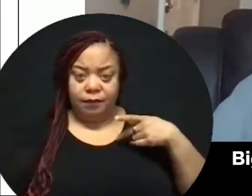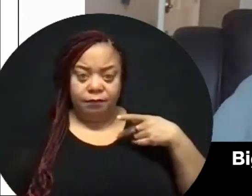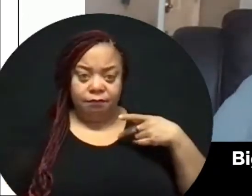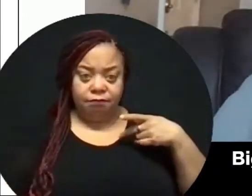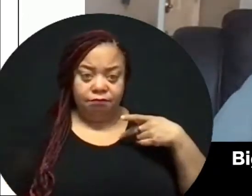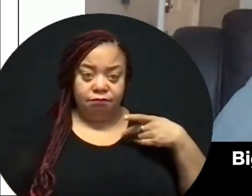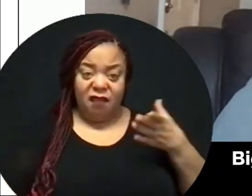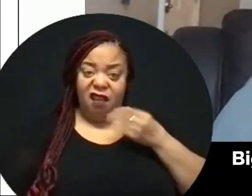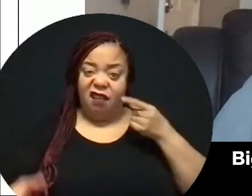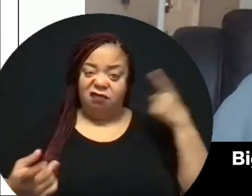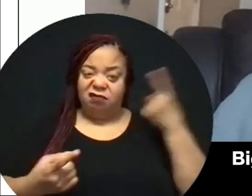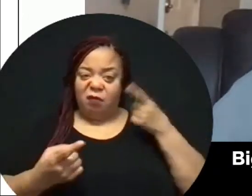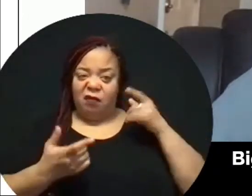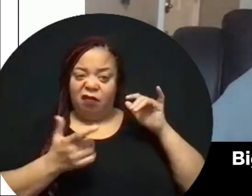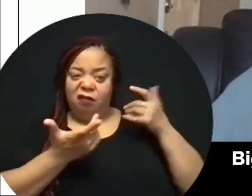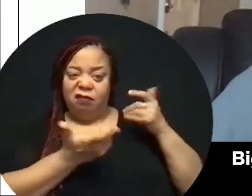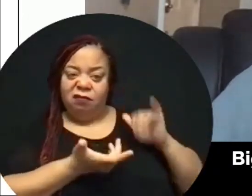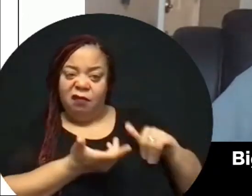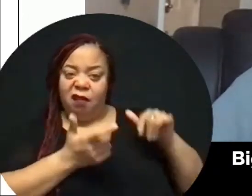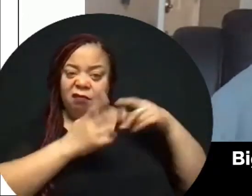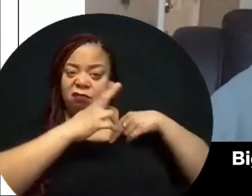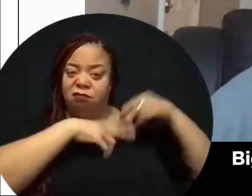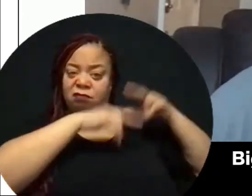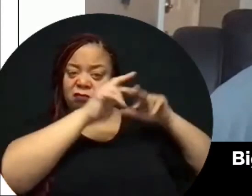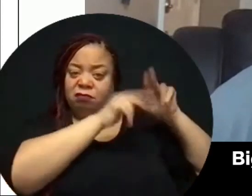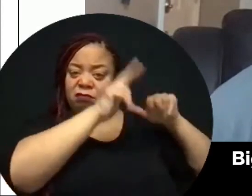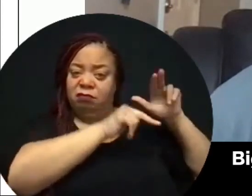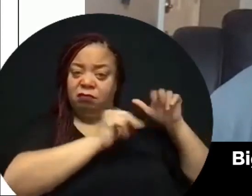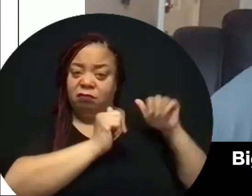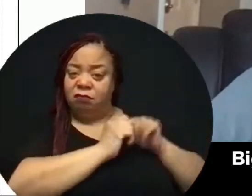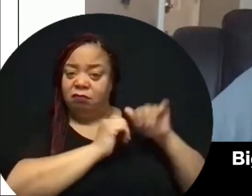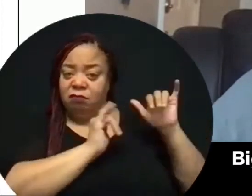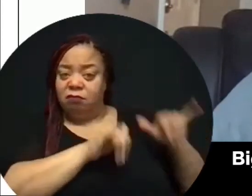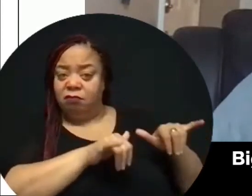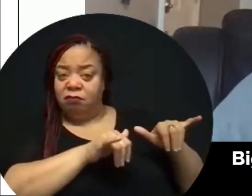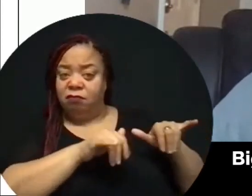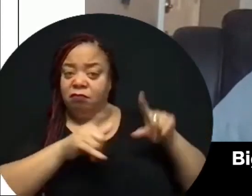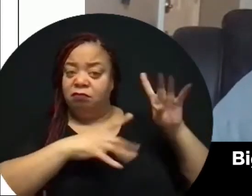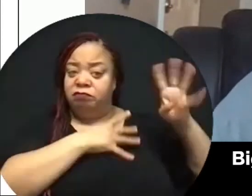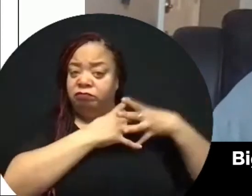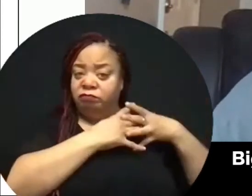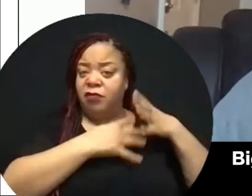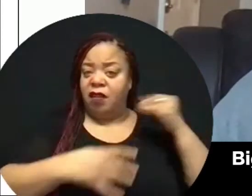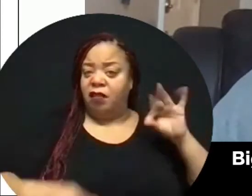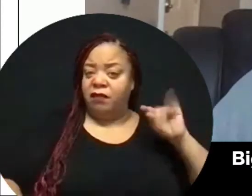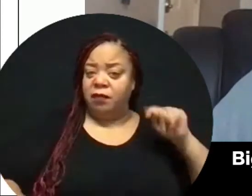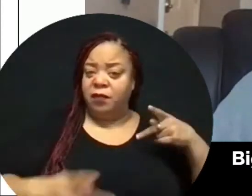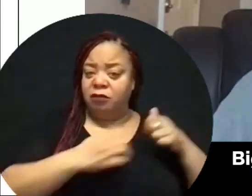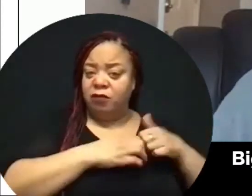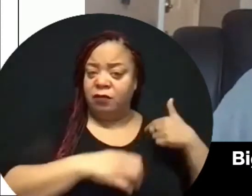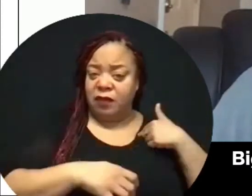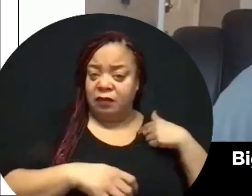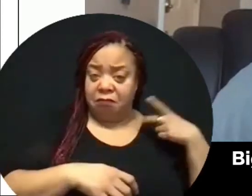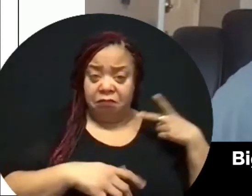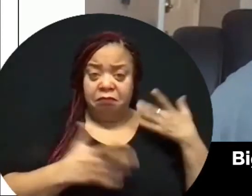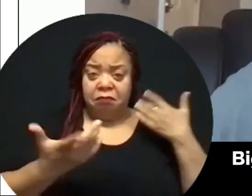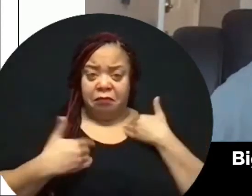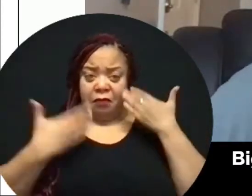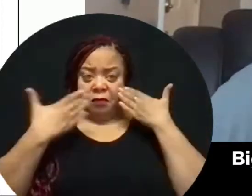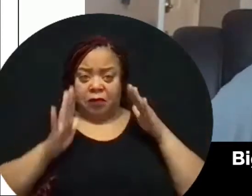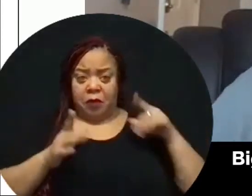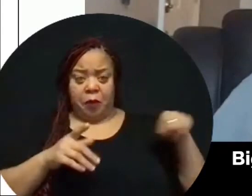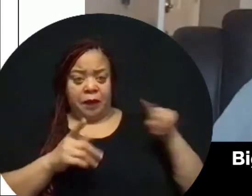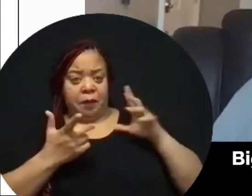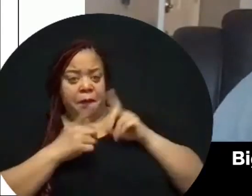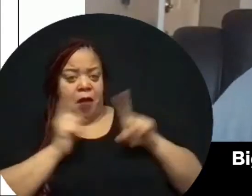that's like is the norm. And not even just that, but going into history, like we also talk about the experiments they